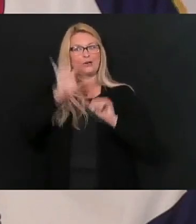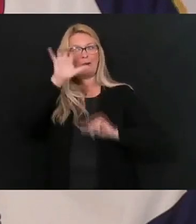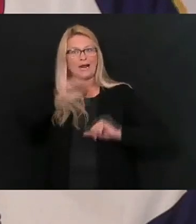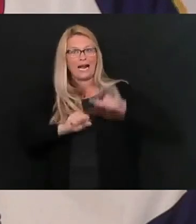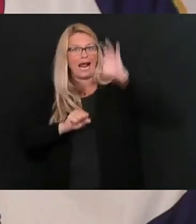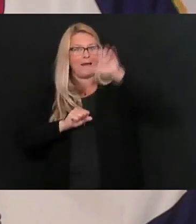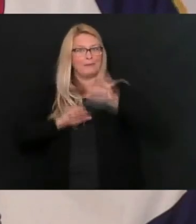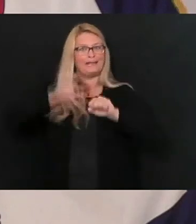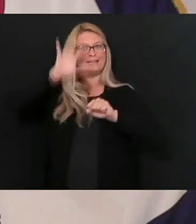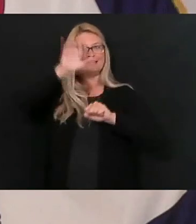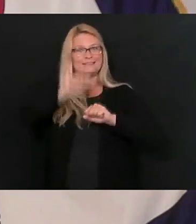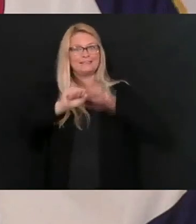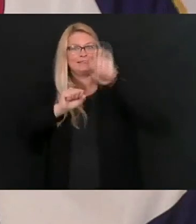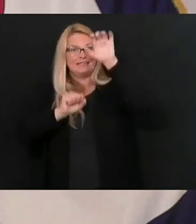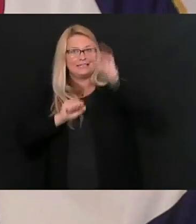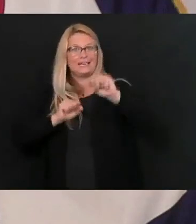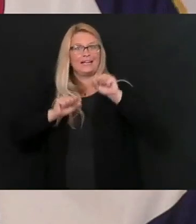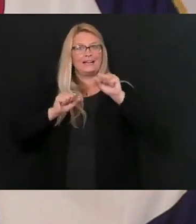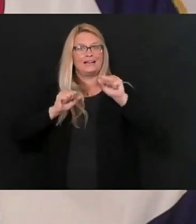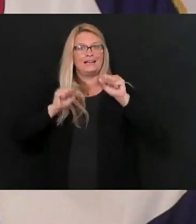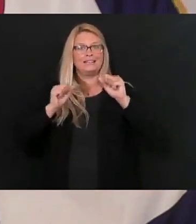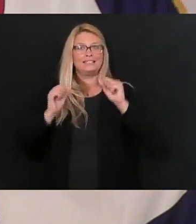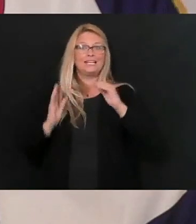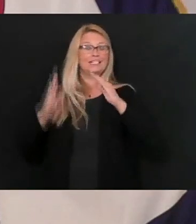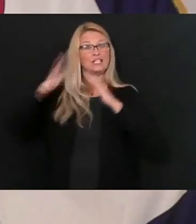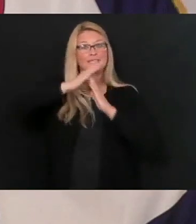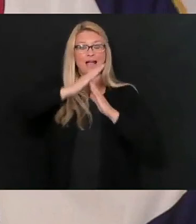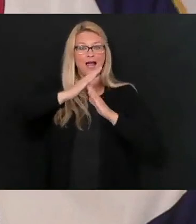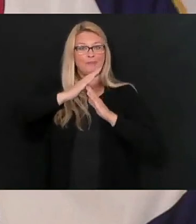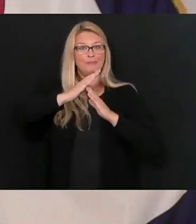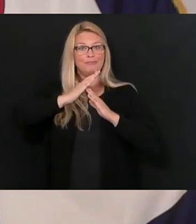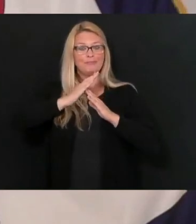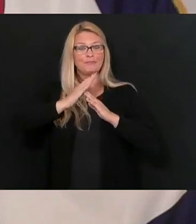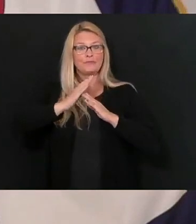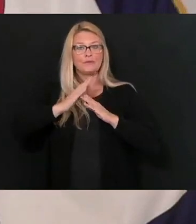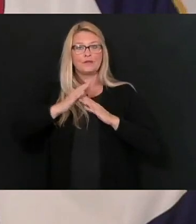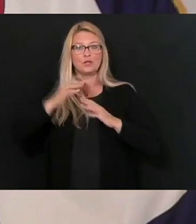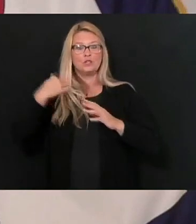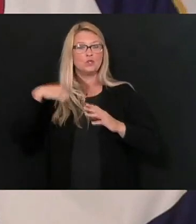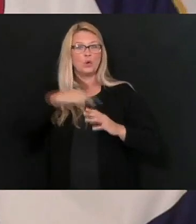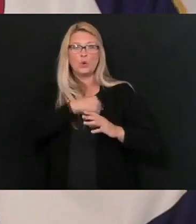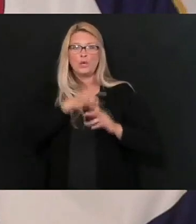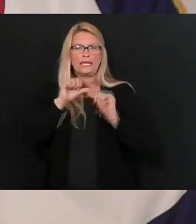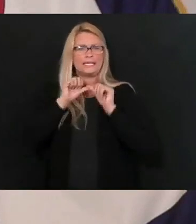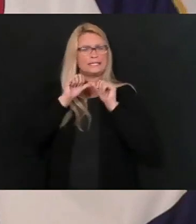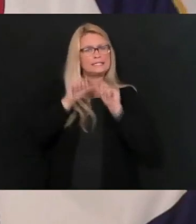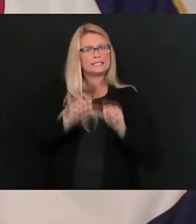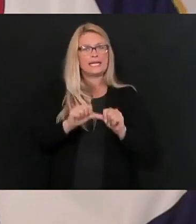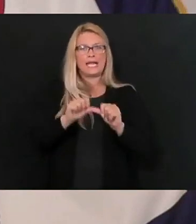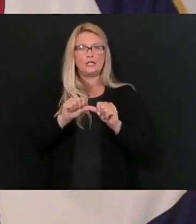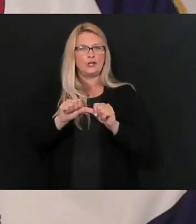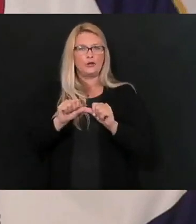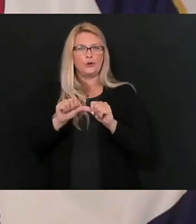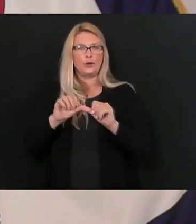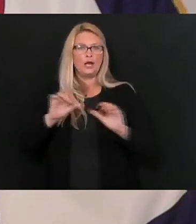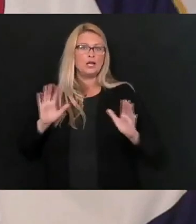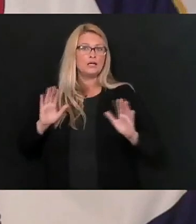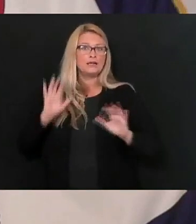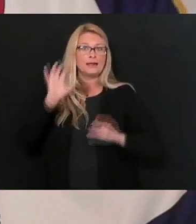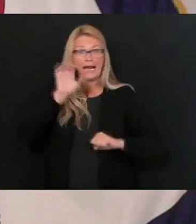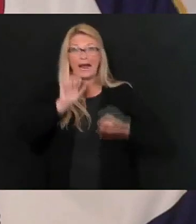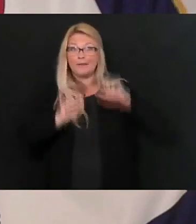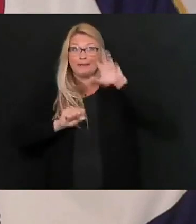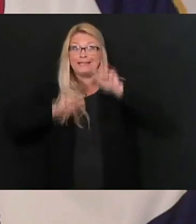in life. And so as we keep digging, if we'll keep doing that, just like, I